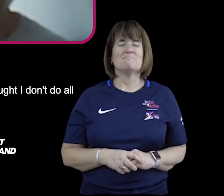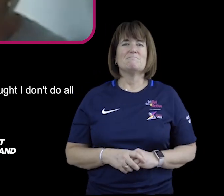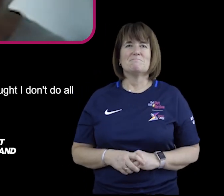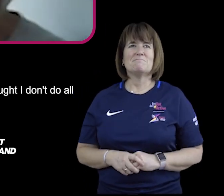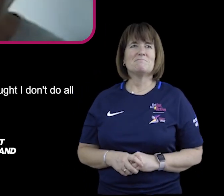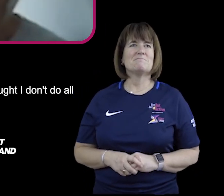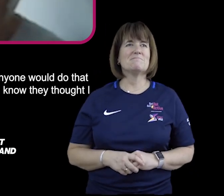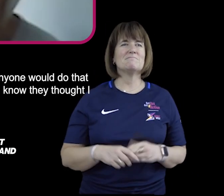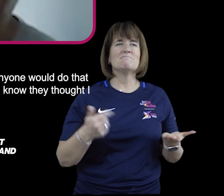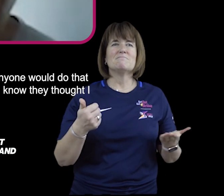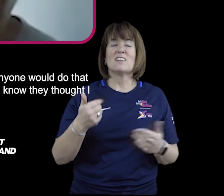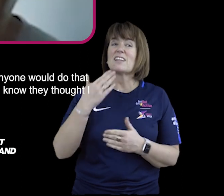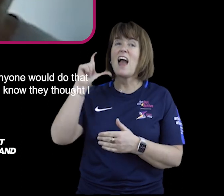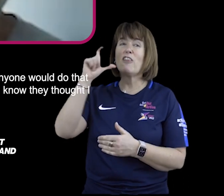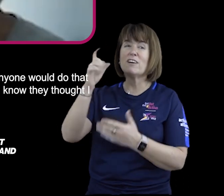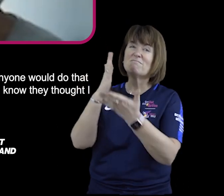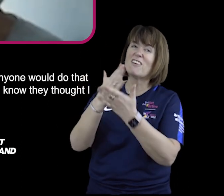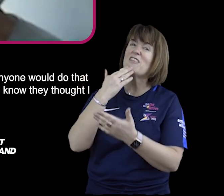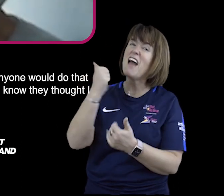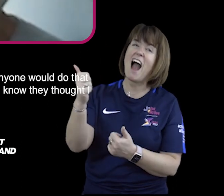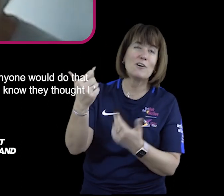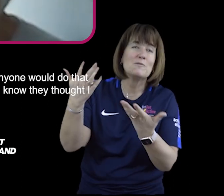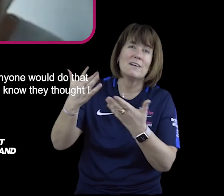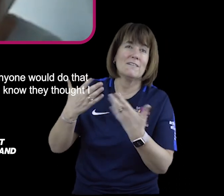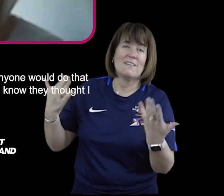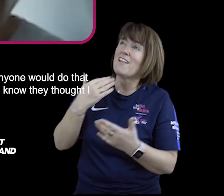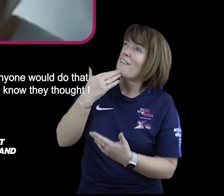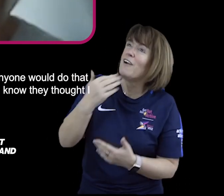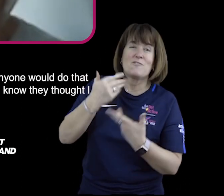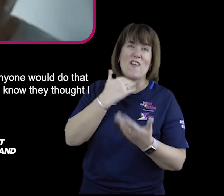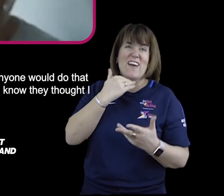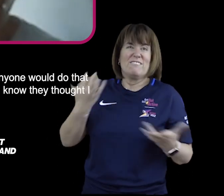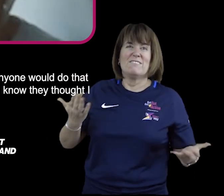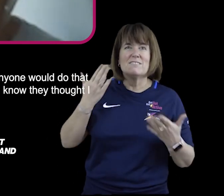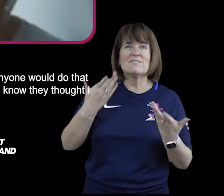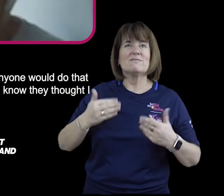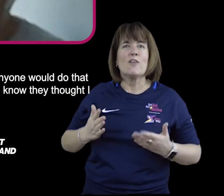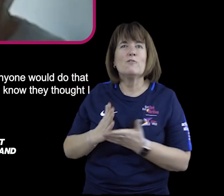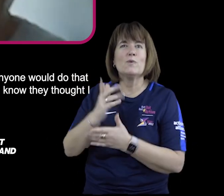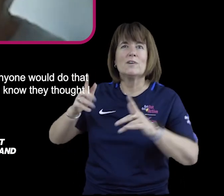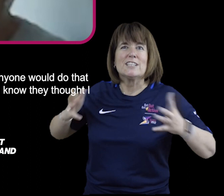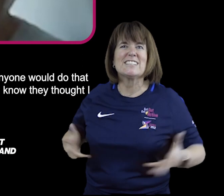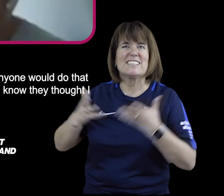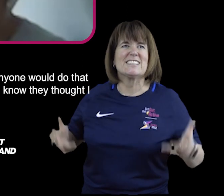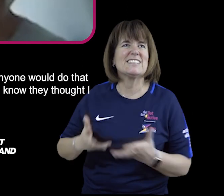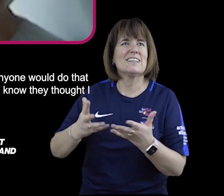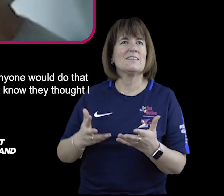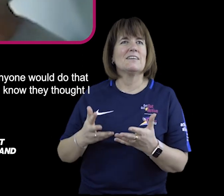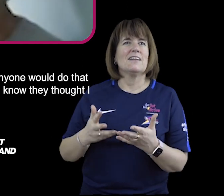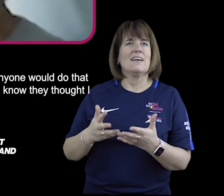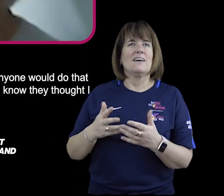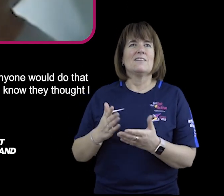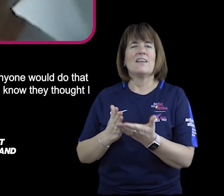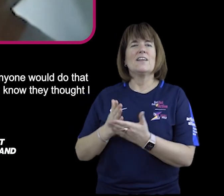I can't thank Catherine enough for putting me forward, because I would never thought anyone would do that for me anyway, because I think there's more